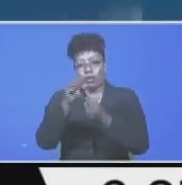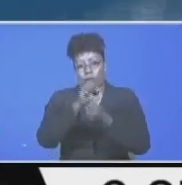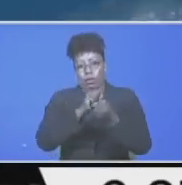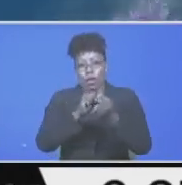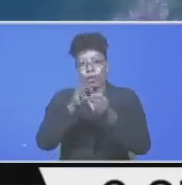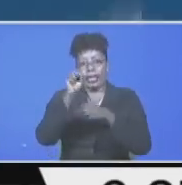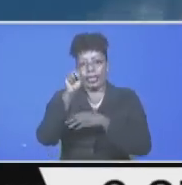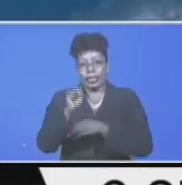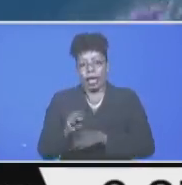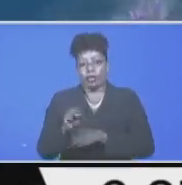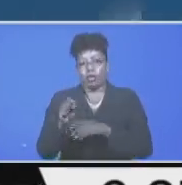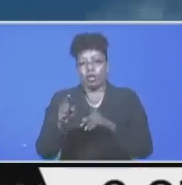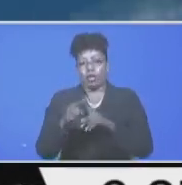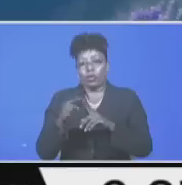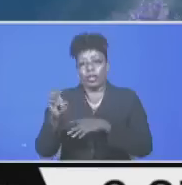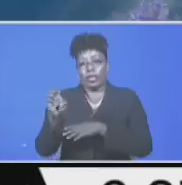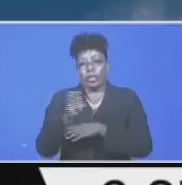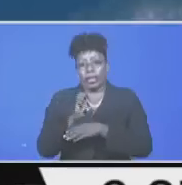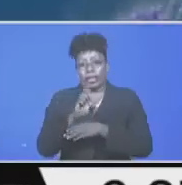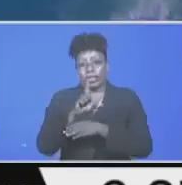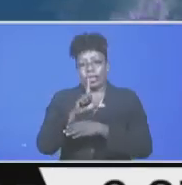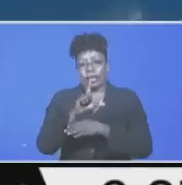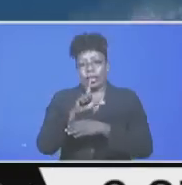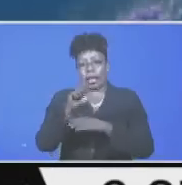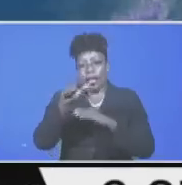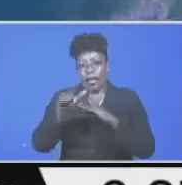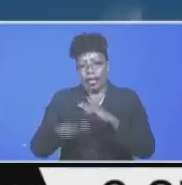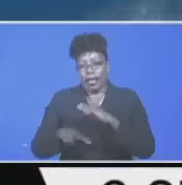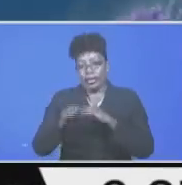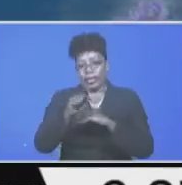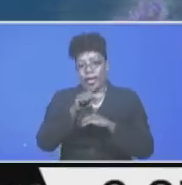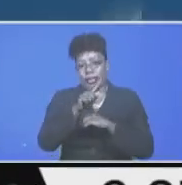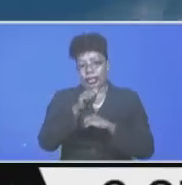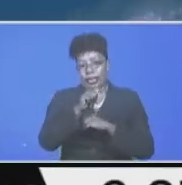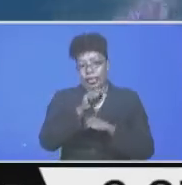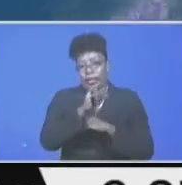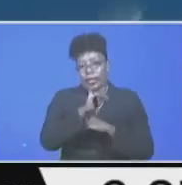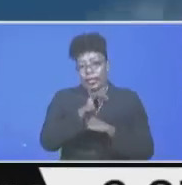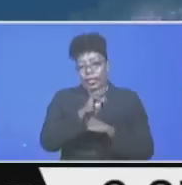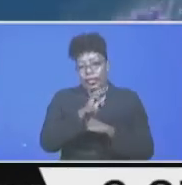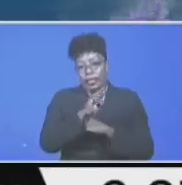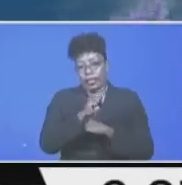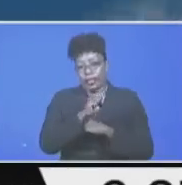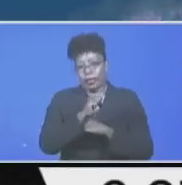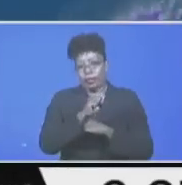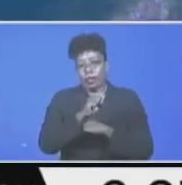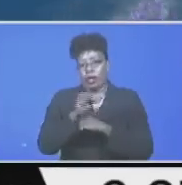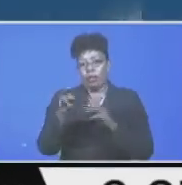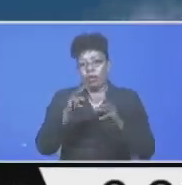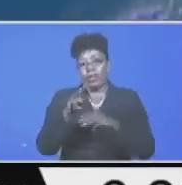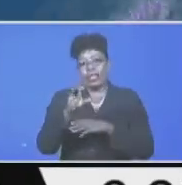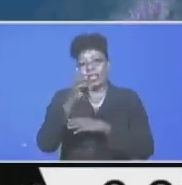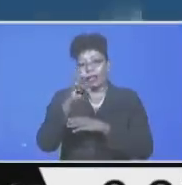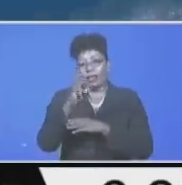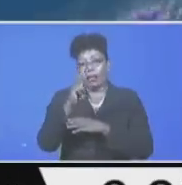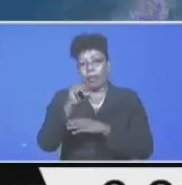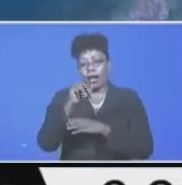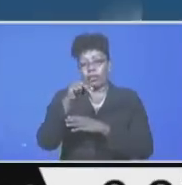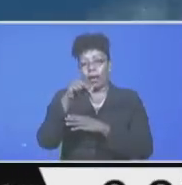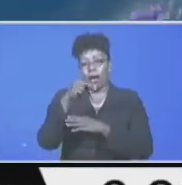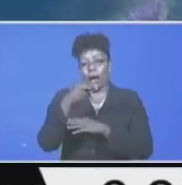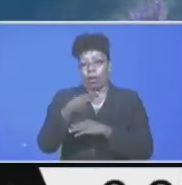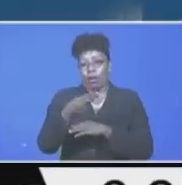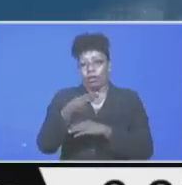the south, to the east, pardon me, of the West Antilles, just below hurricane strength, moving towards the west at about 70 miles per hour, and that will make